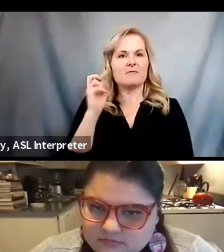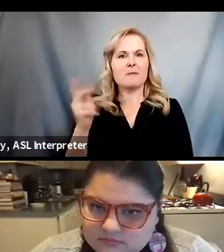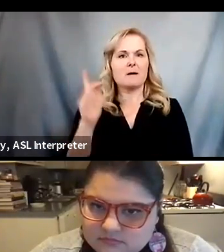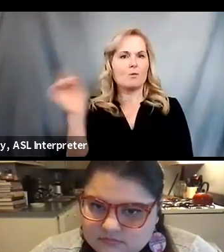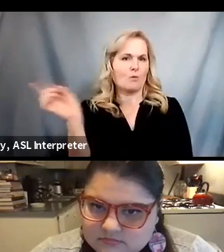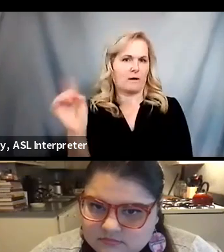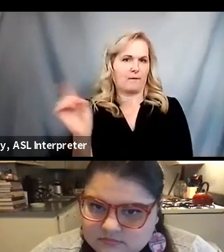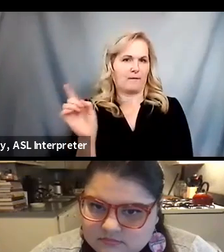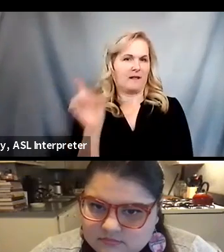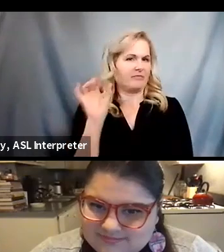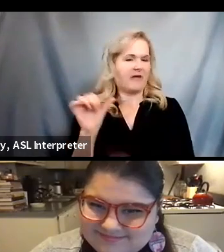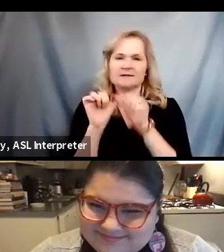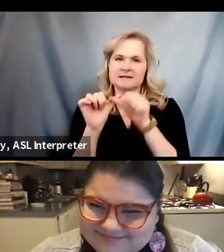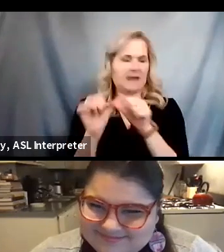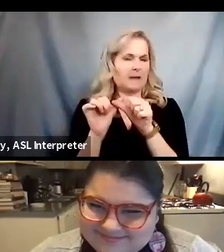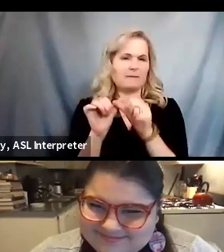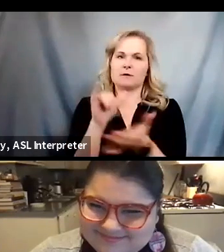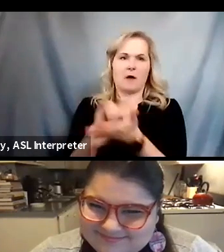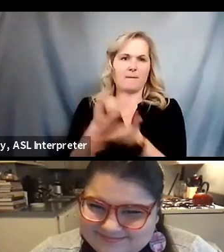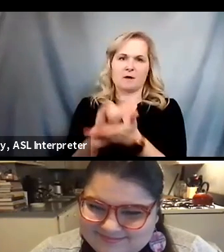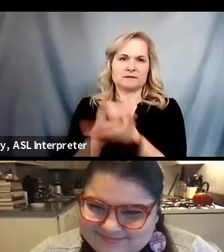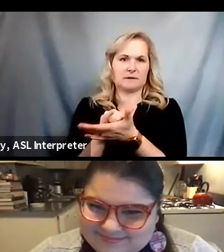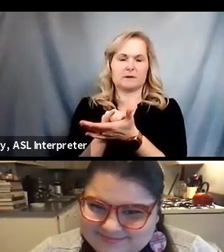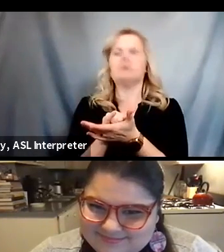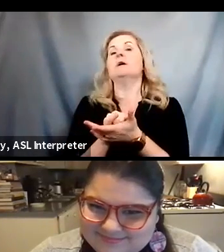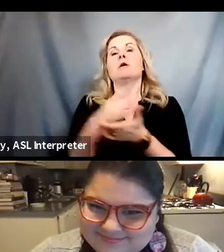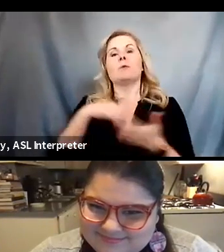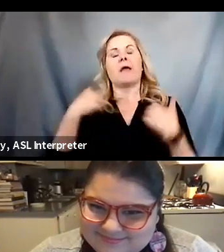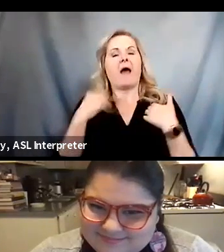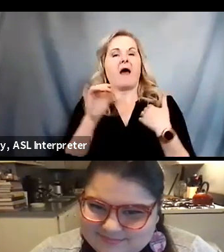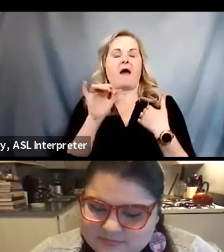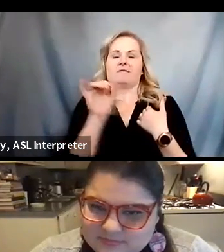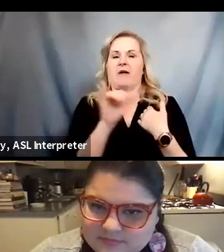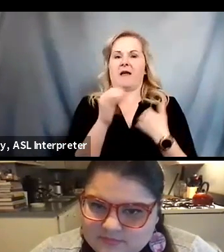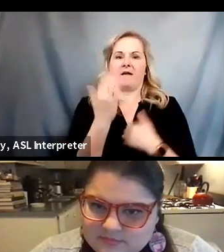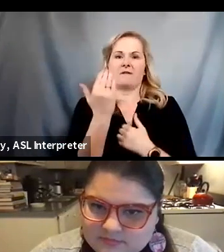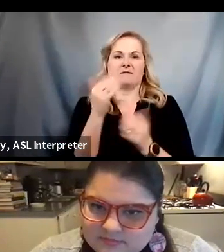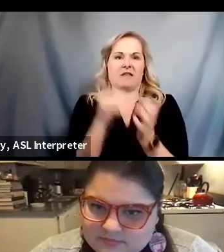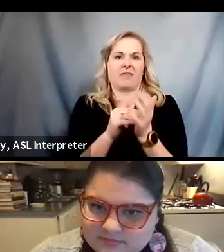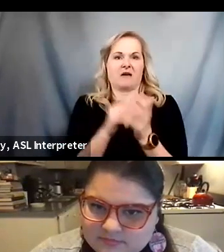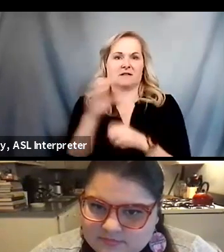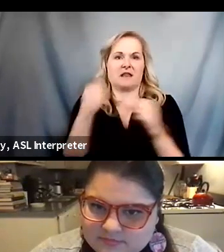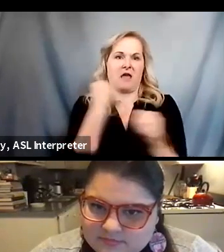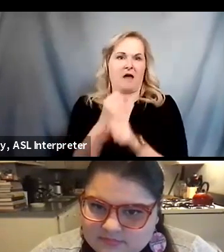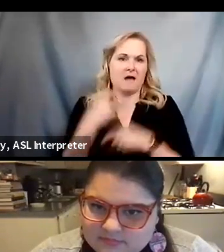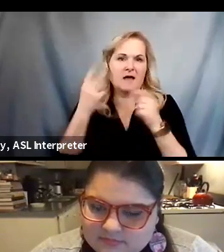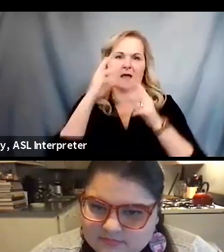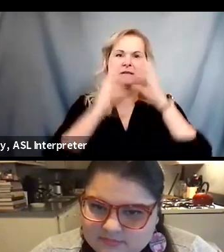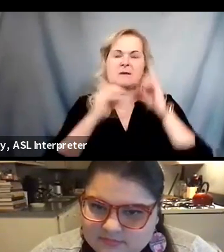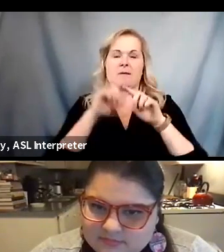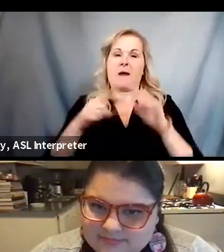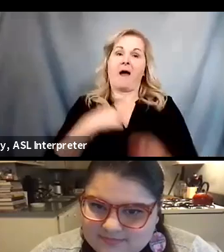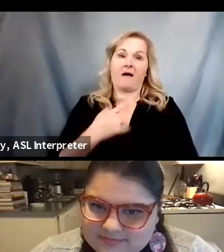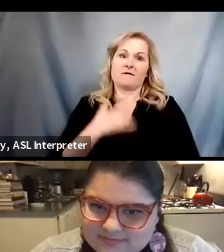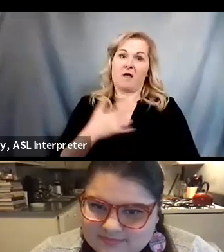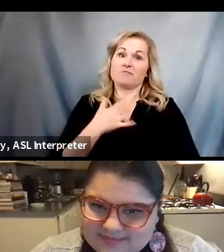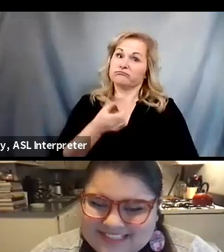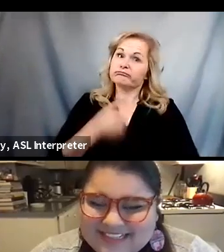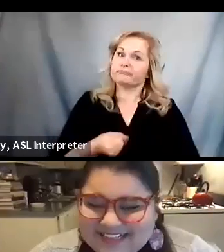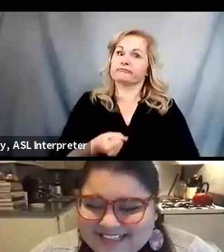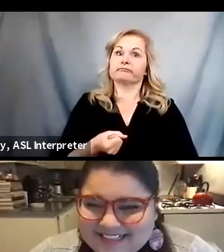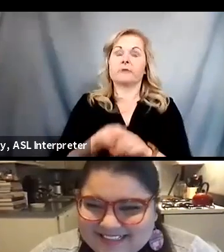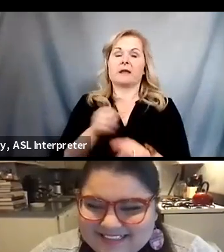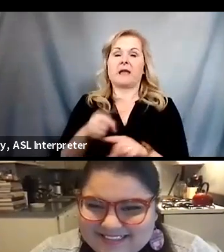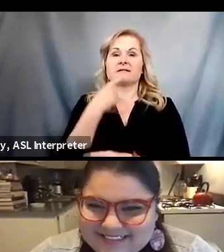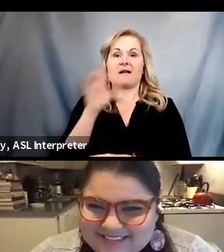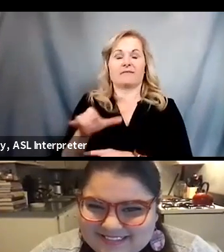that's unsustainable. Just, you know, we only have like 15,000 years of experience, but I feel pretty confident in saying that